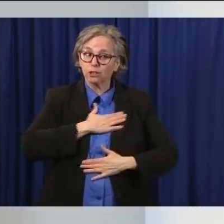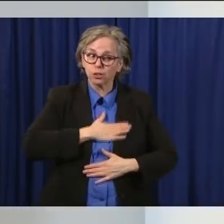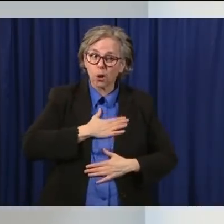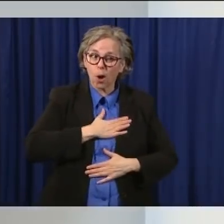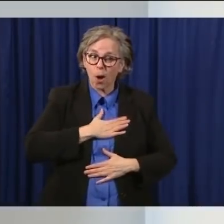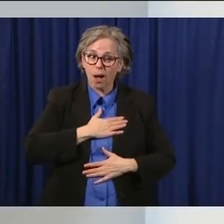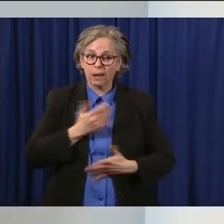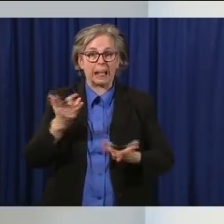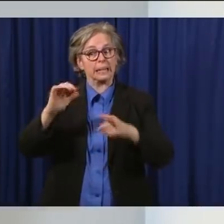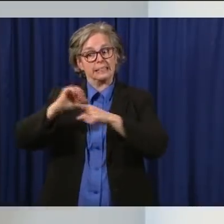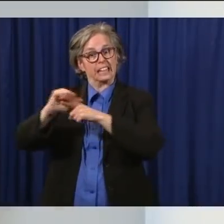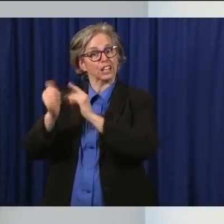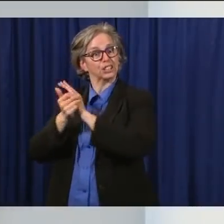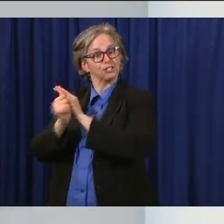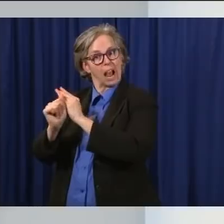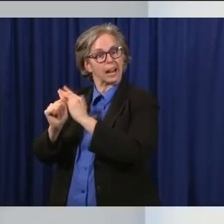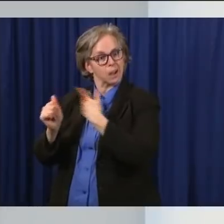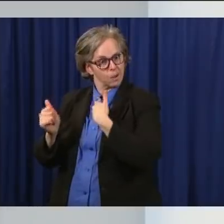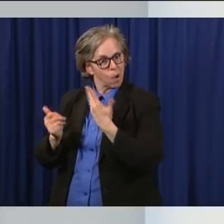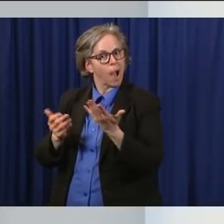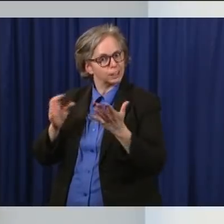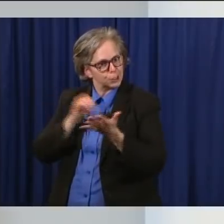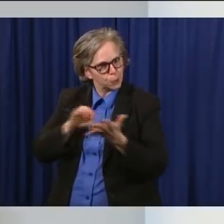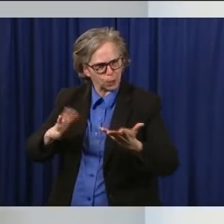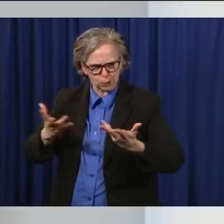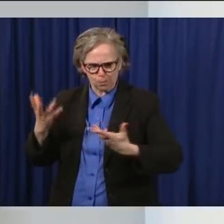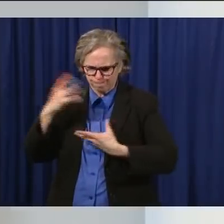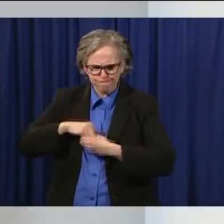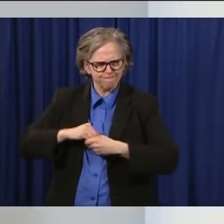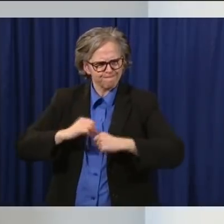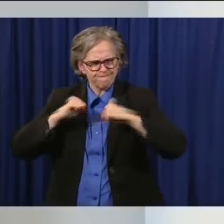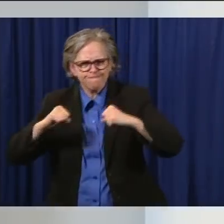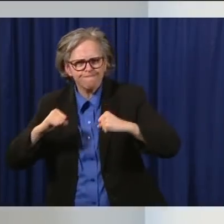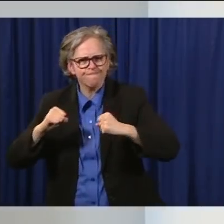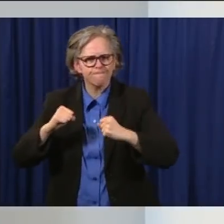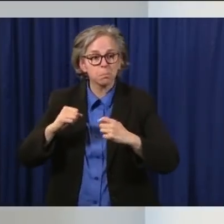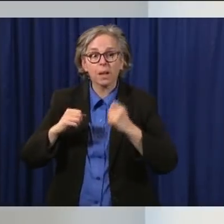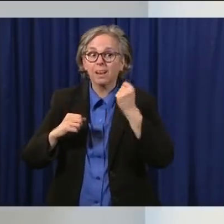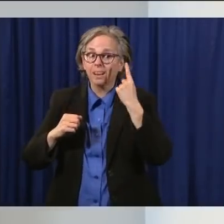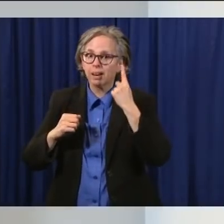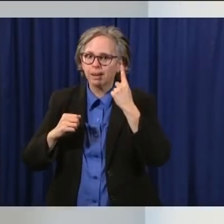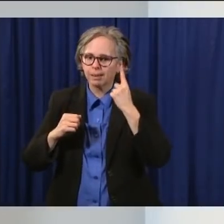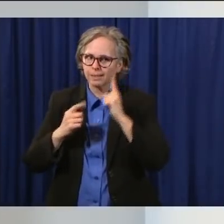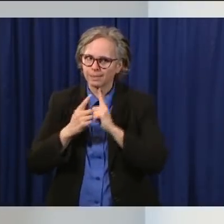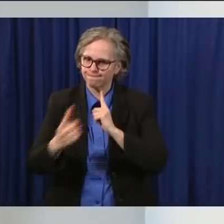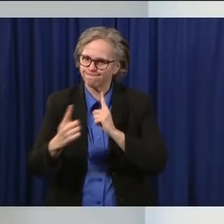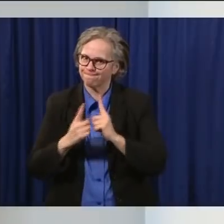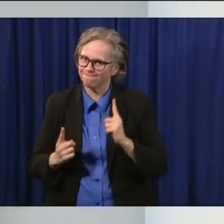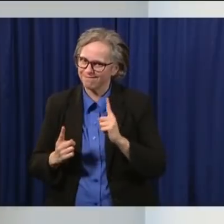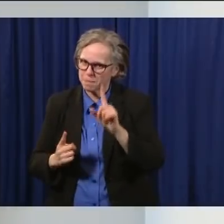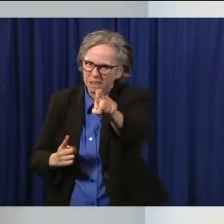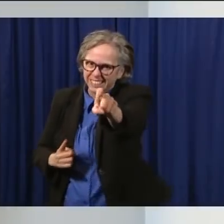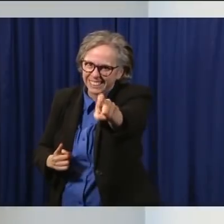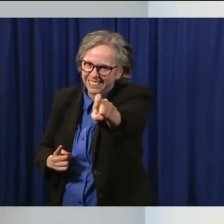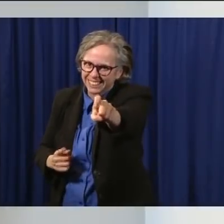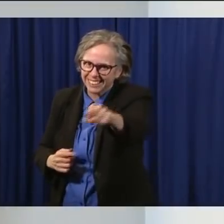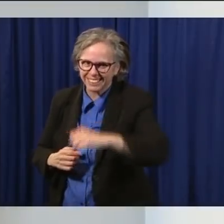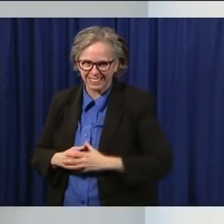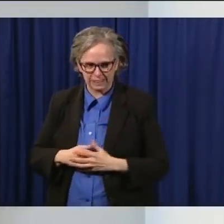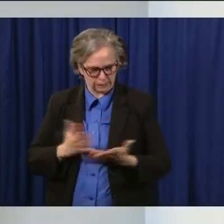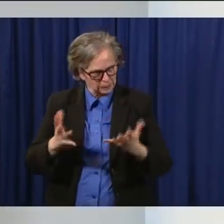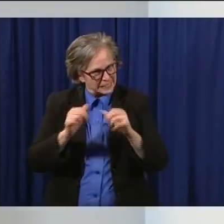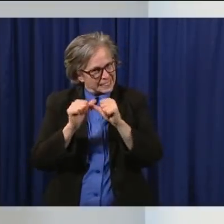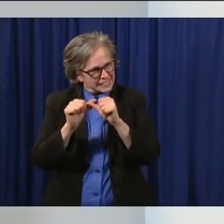people to be able, want students to be able to do that. We want them to keep their distance from now. We are learning on how to do this the right